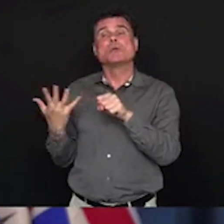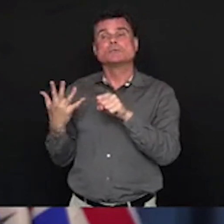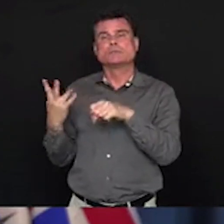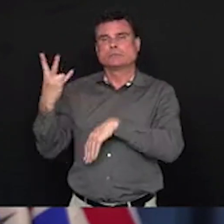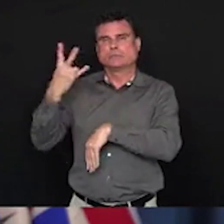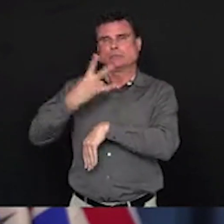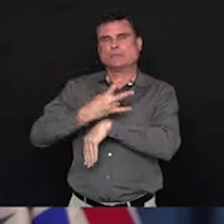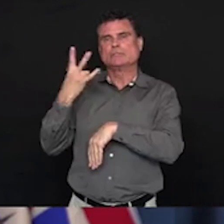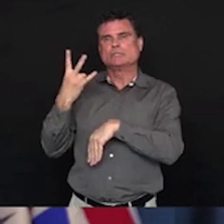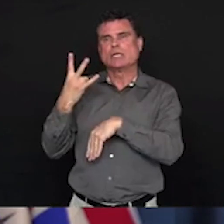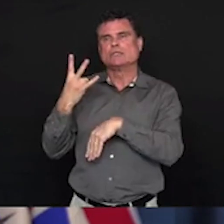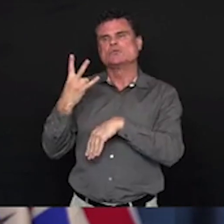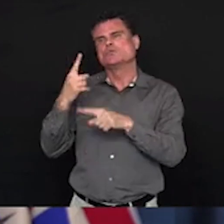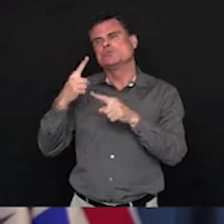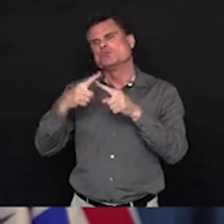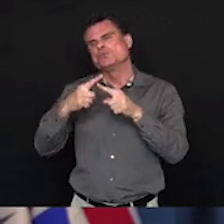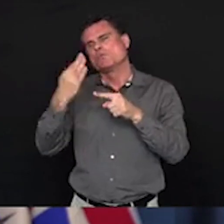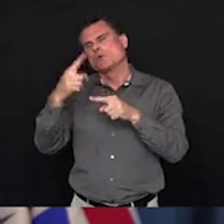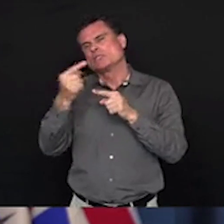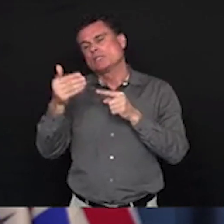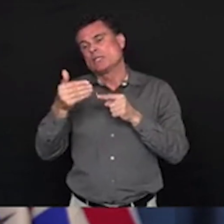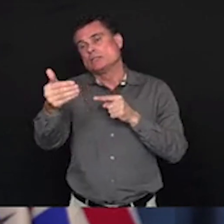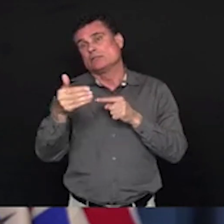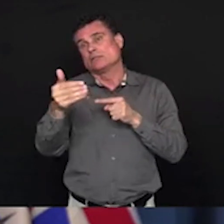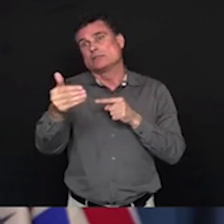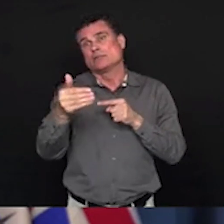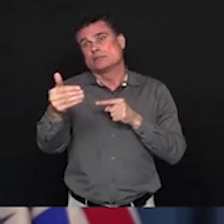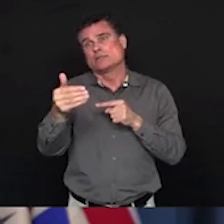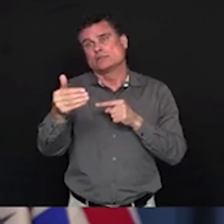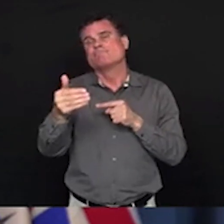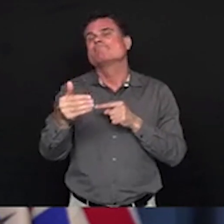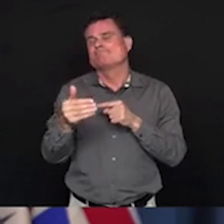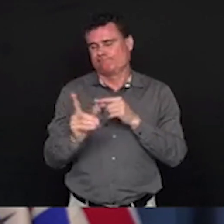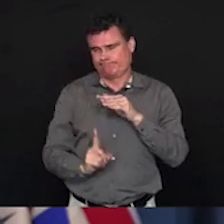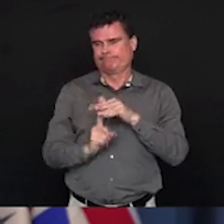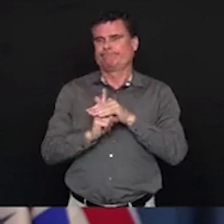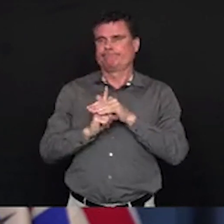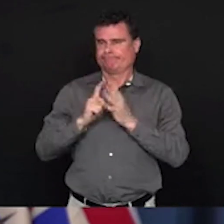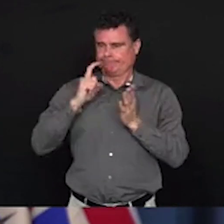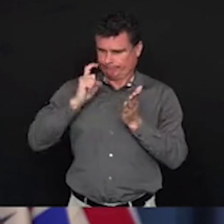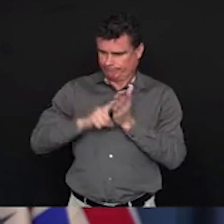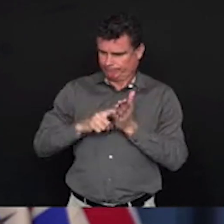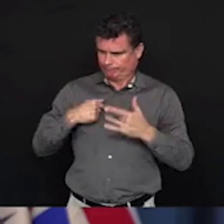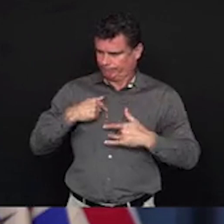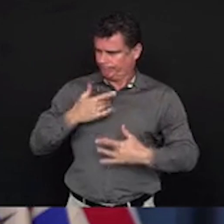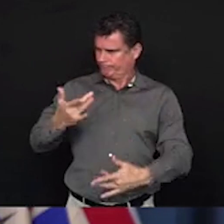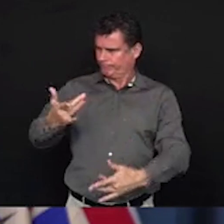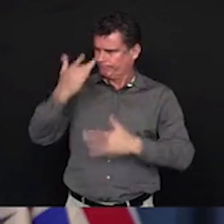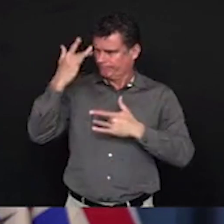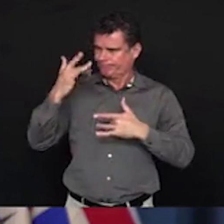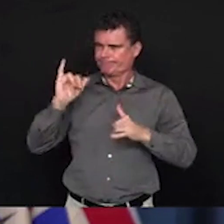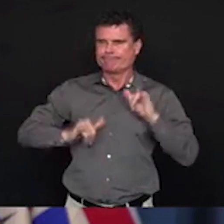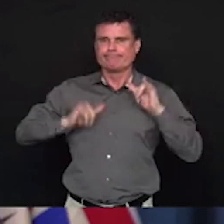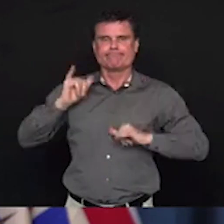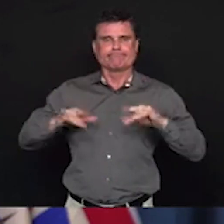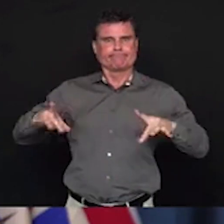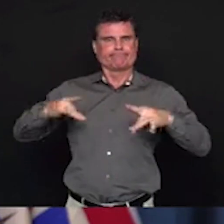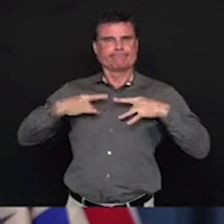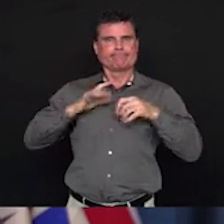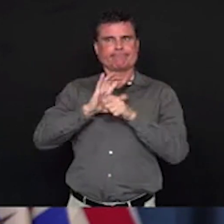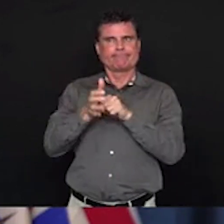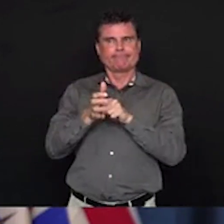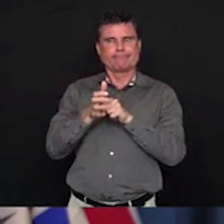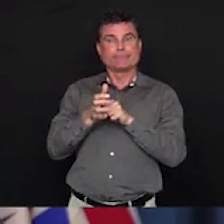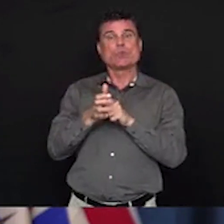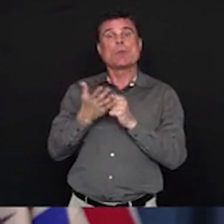our community over the very carefully over the next 10 days. We are, you know, as I say, in the thick of things here, but they